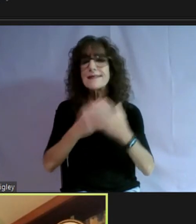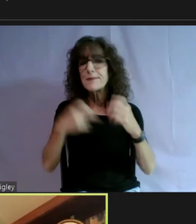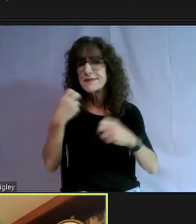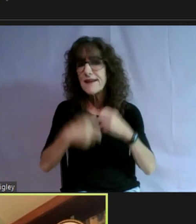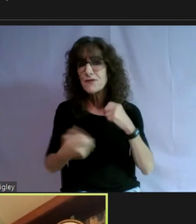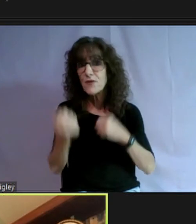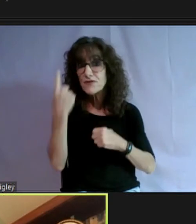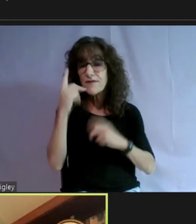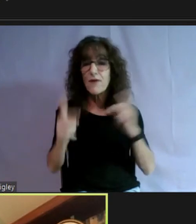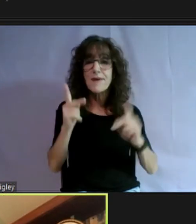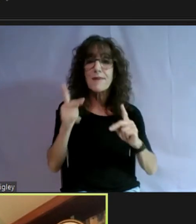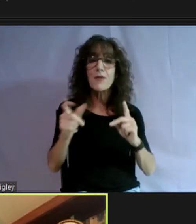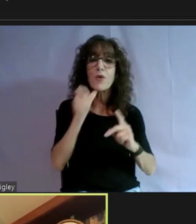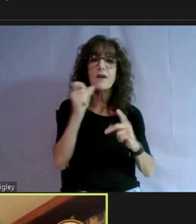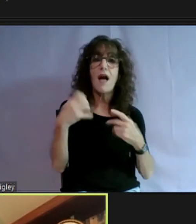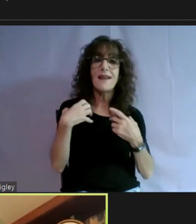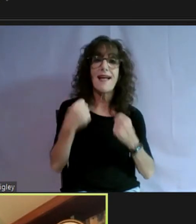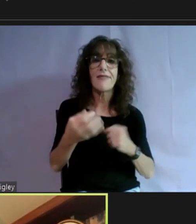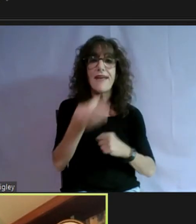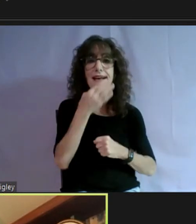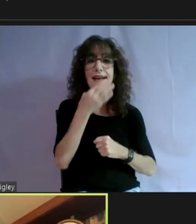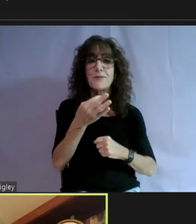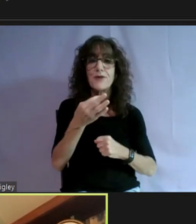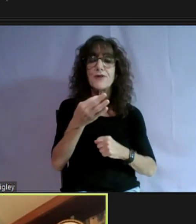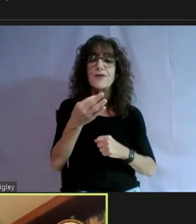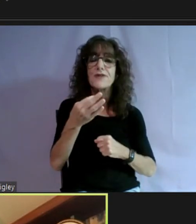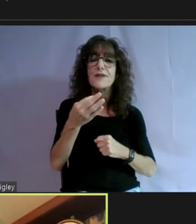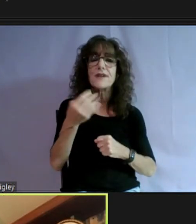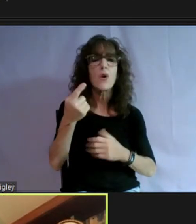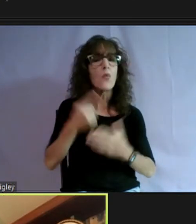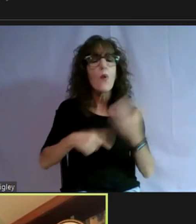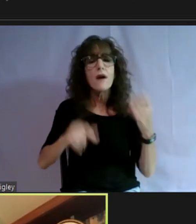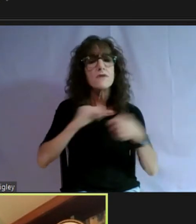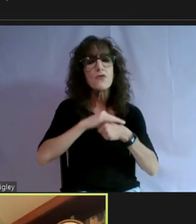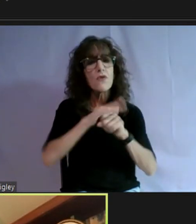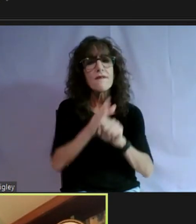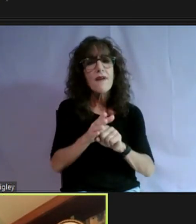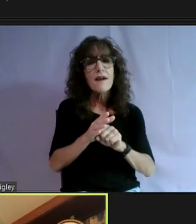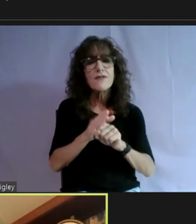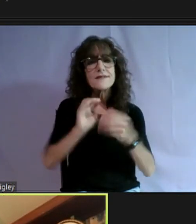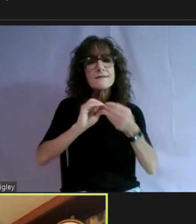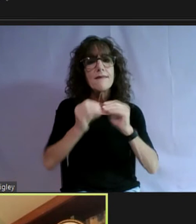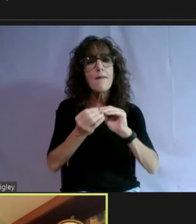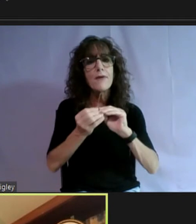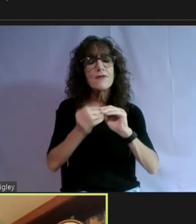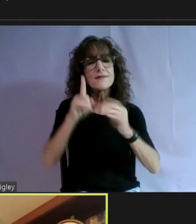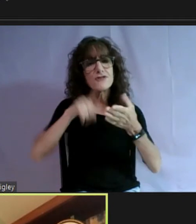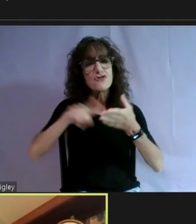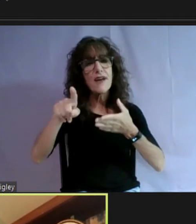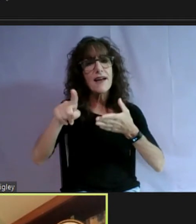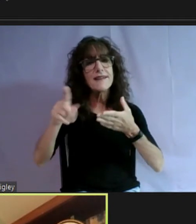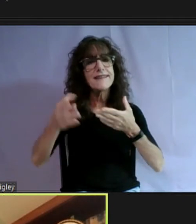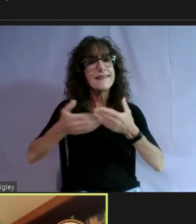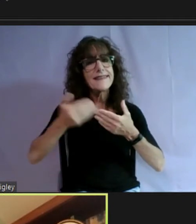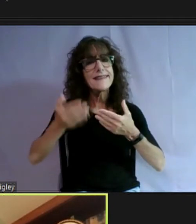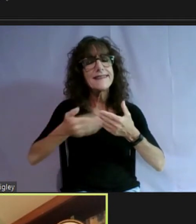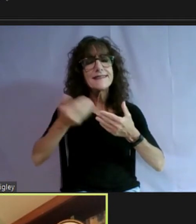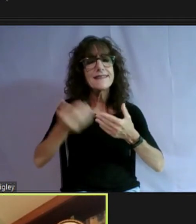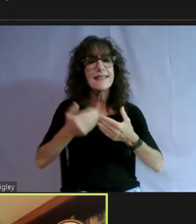for people who aren't health experts. What coronavirus metrics would you tell residents to check to easily gauge the progress of the